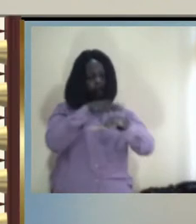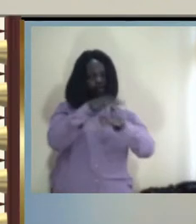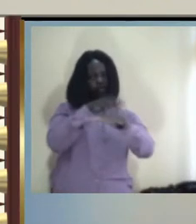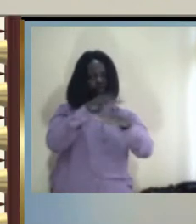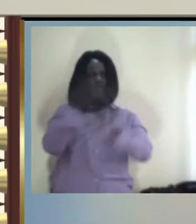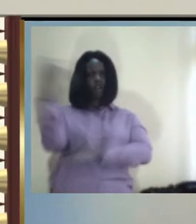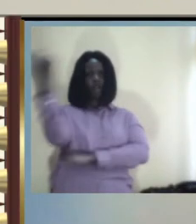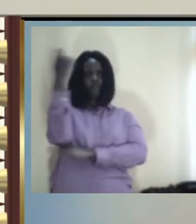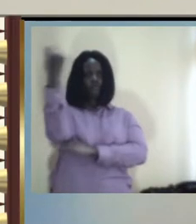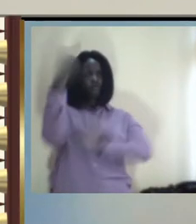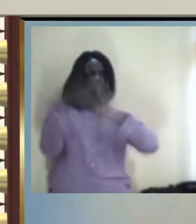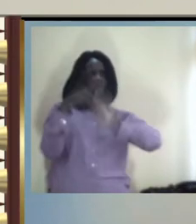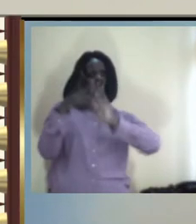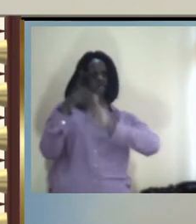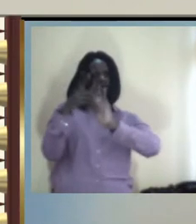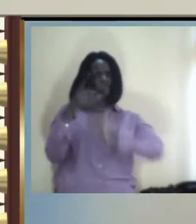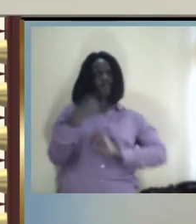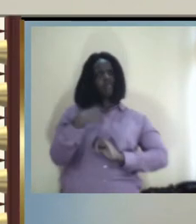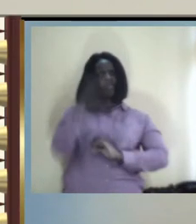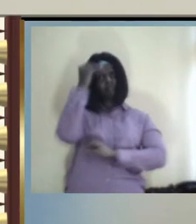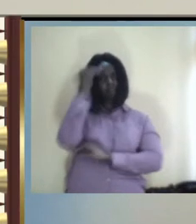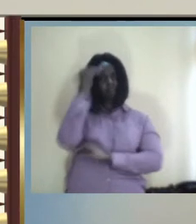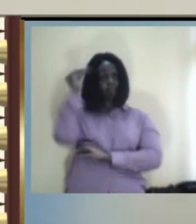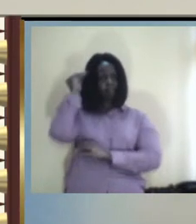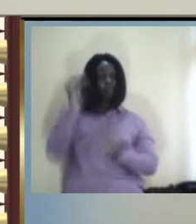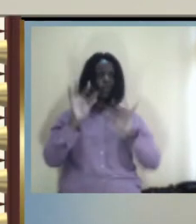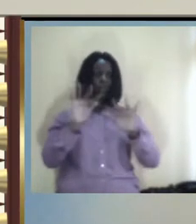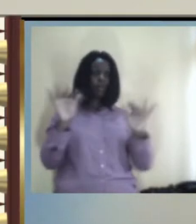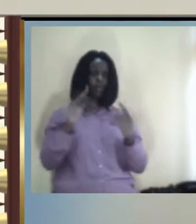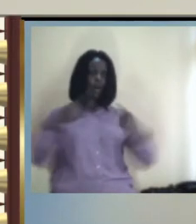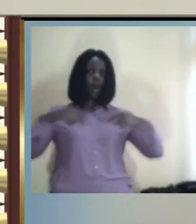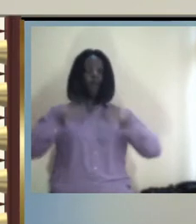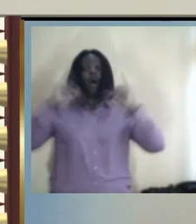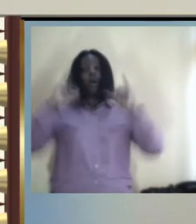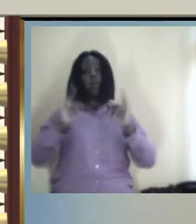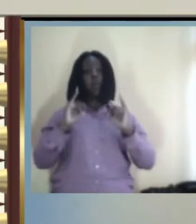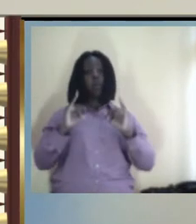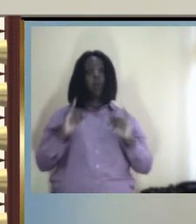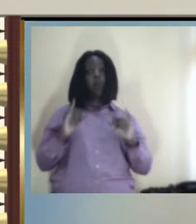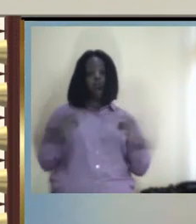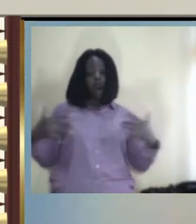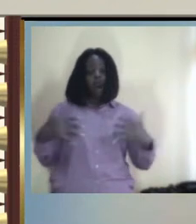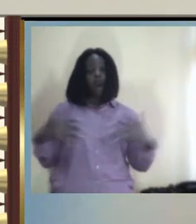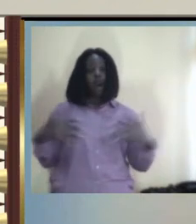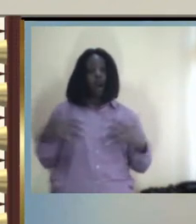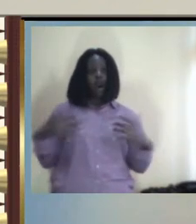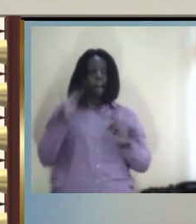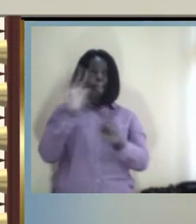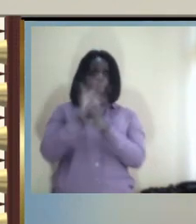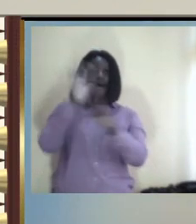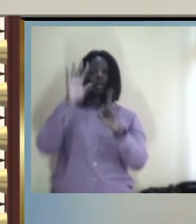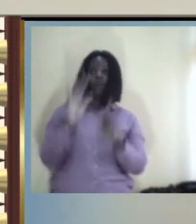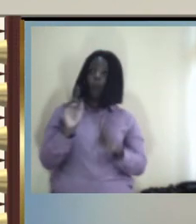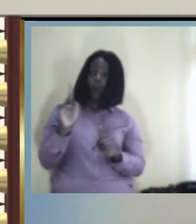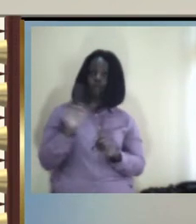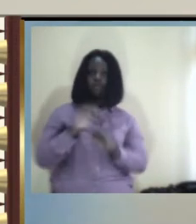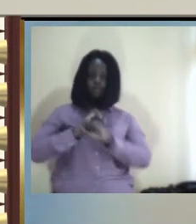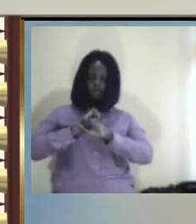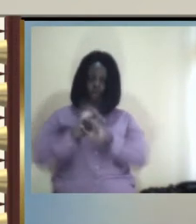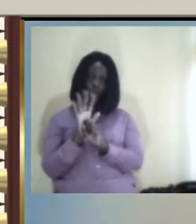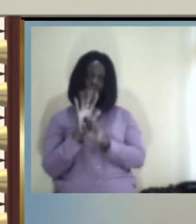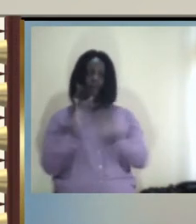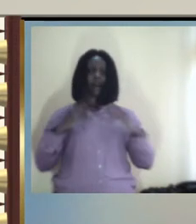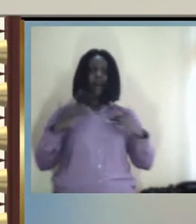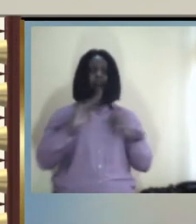am cognizant of the fact that many of our people are terrified of the impact the coronavirus might have on